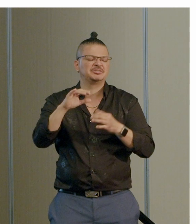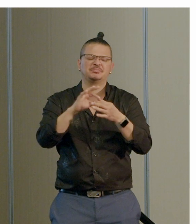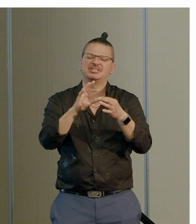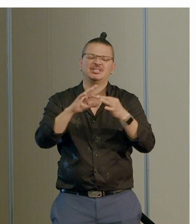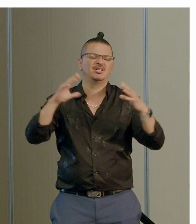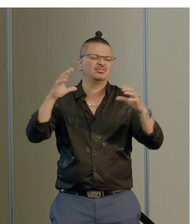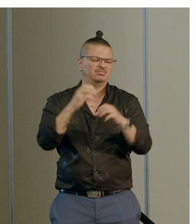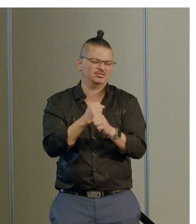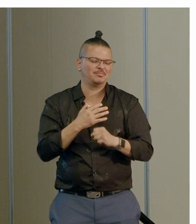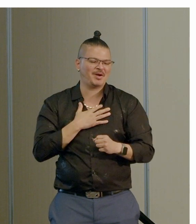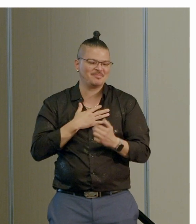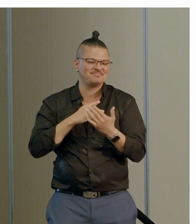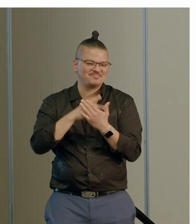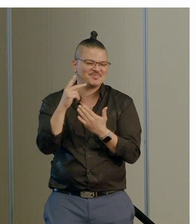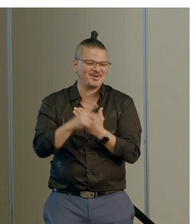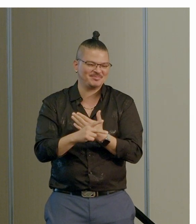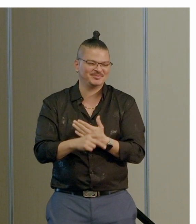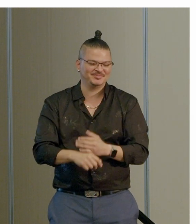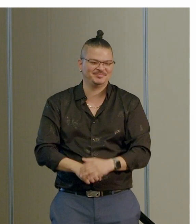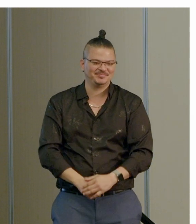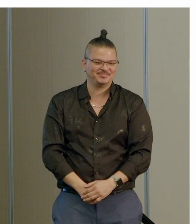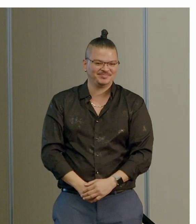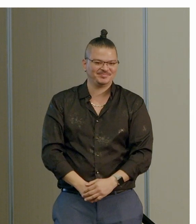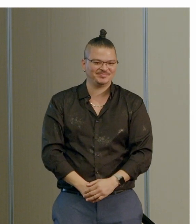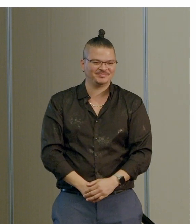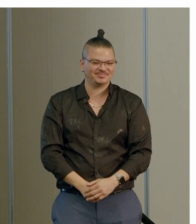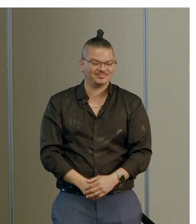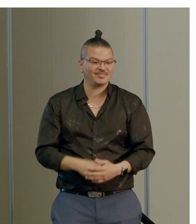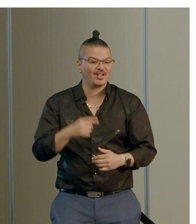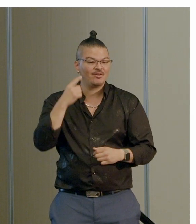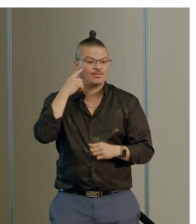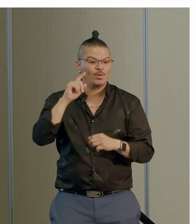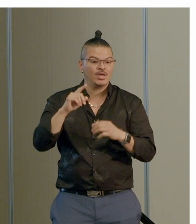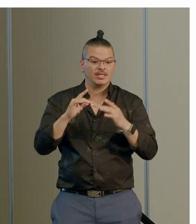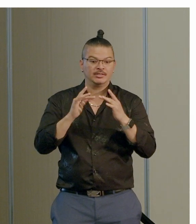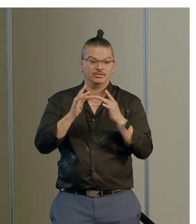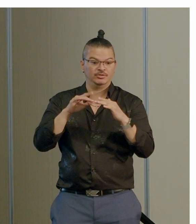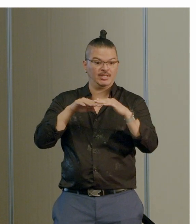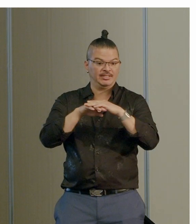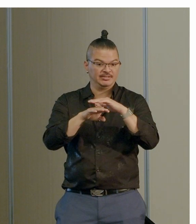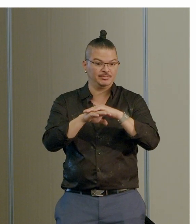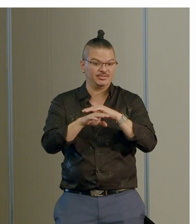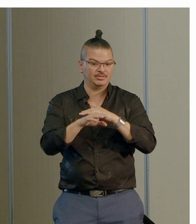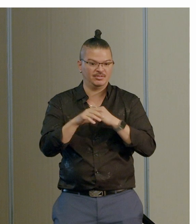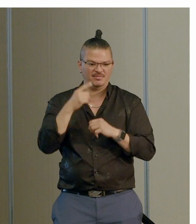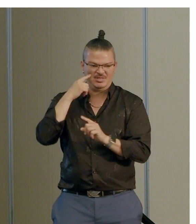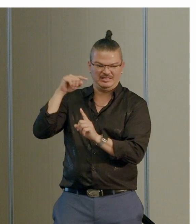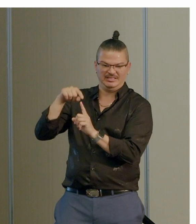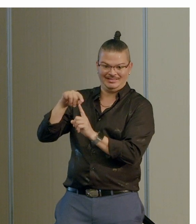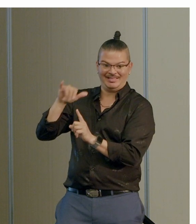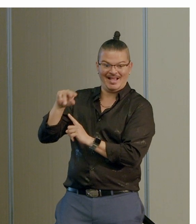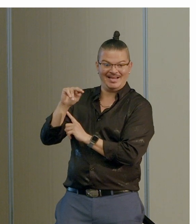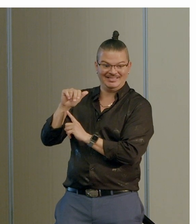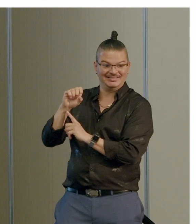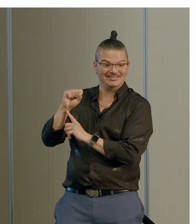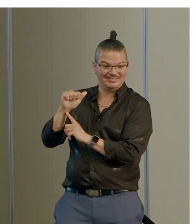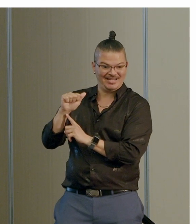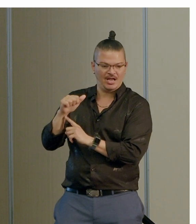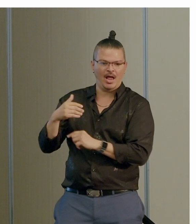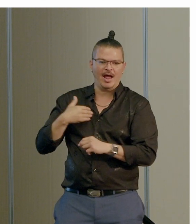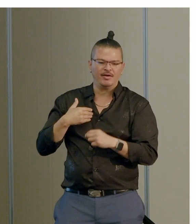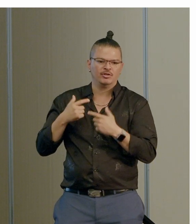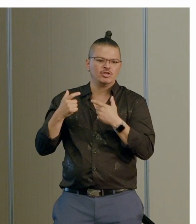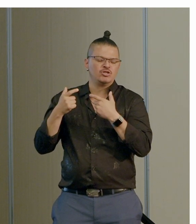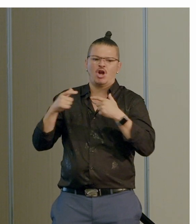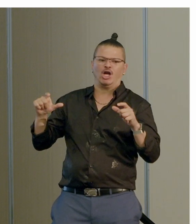Digital accessibility programs throughout NASA. They have large centers, and I've been serving as the